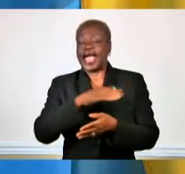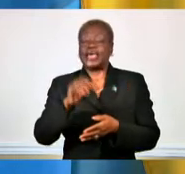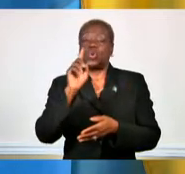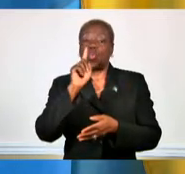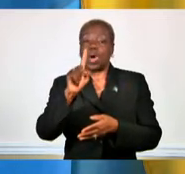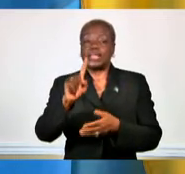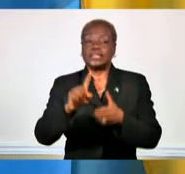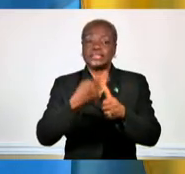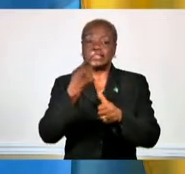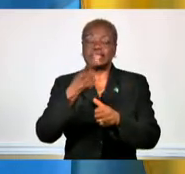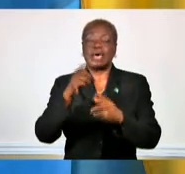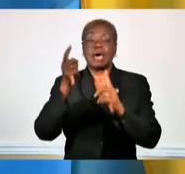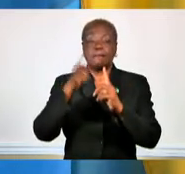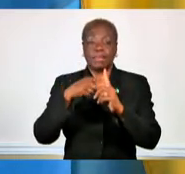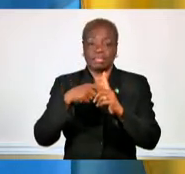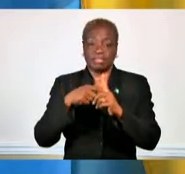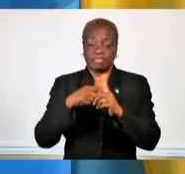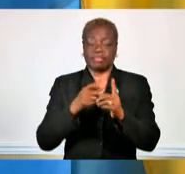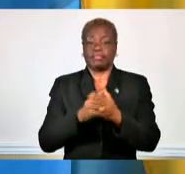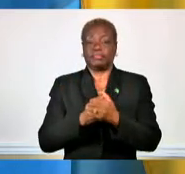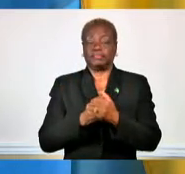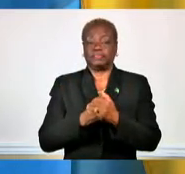once a month, respectively.